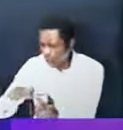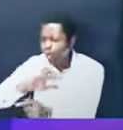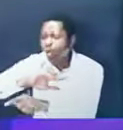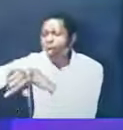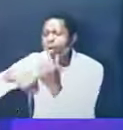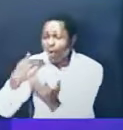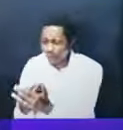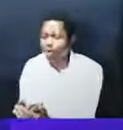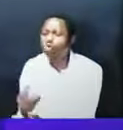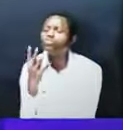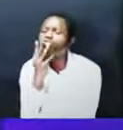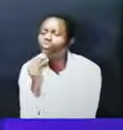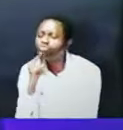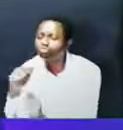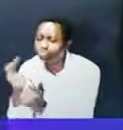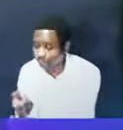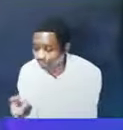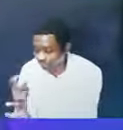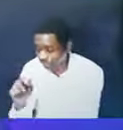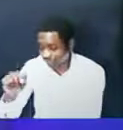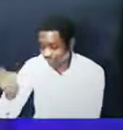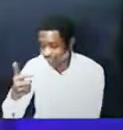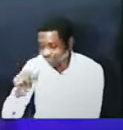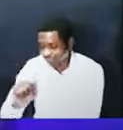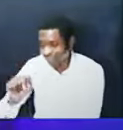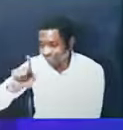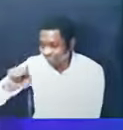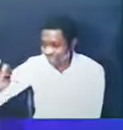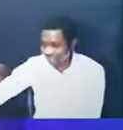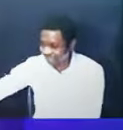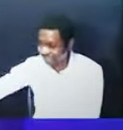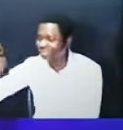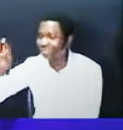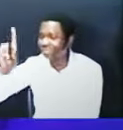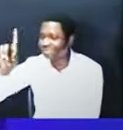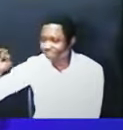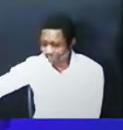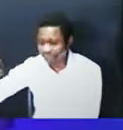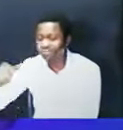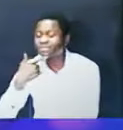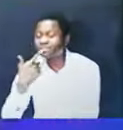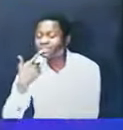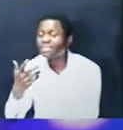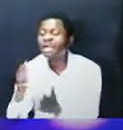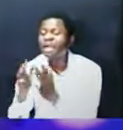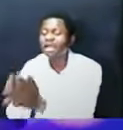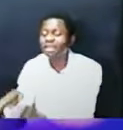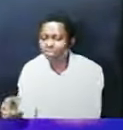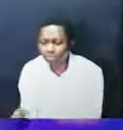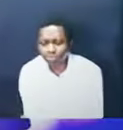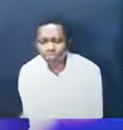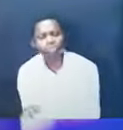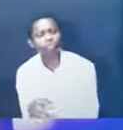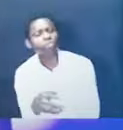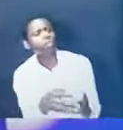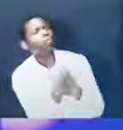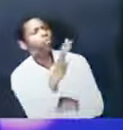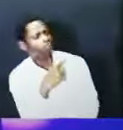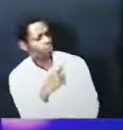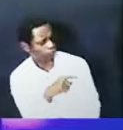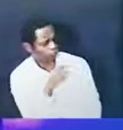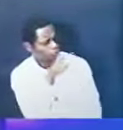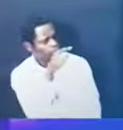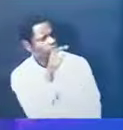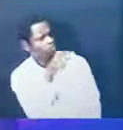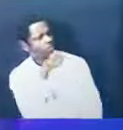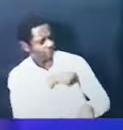from Galilee, and asked him, Lord, are you at this time going to restore the kingdom to Israel? These were